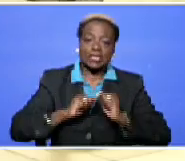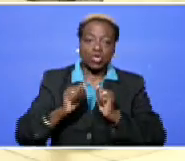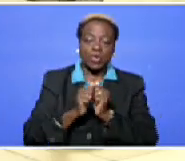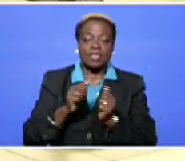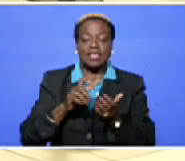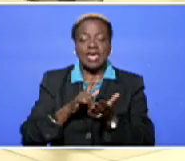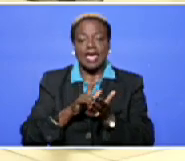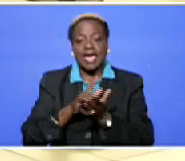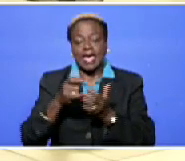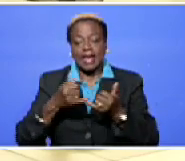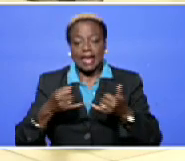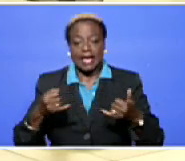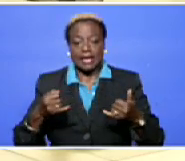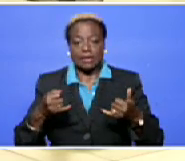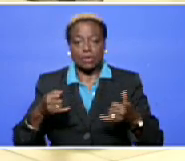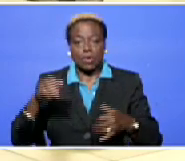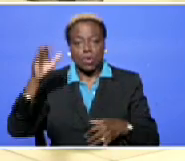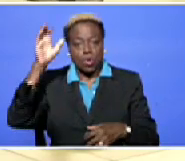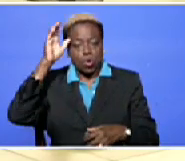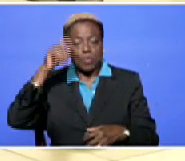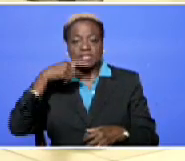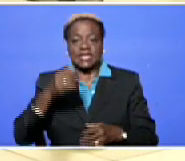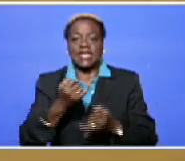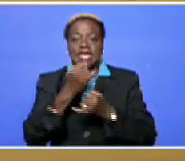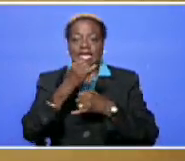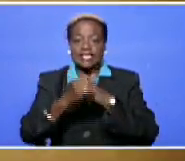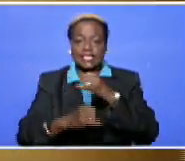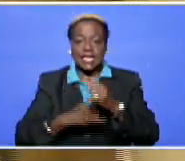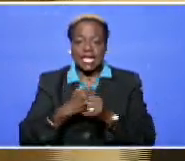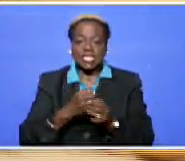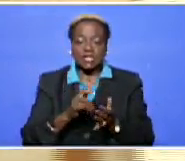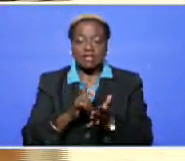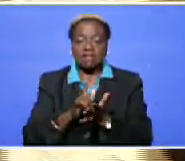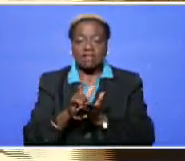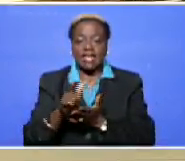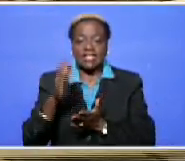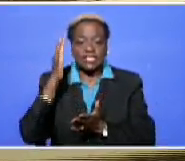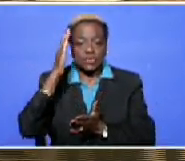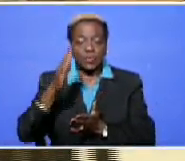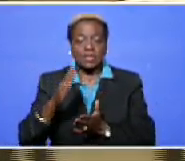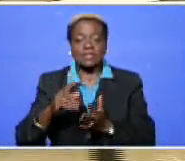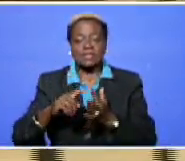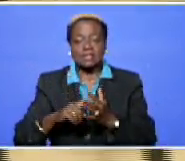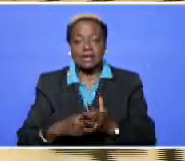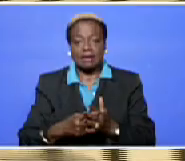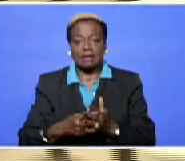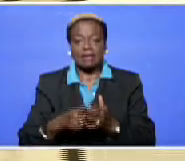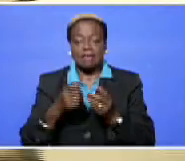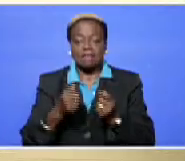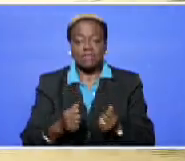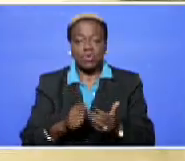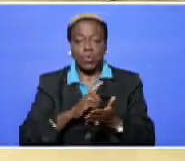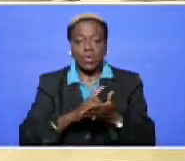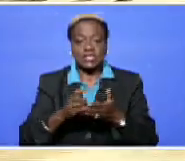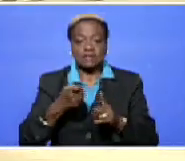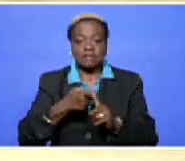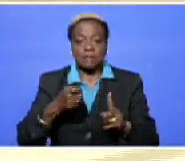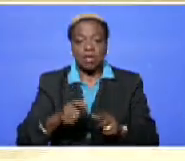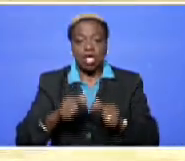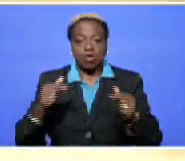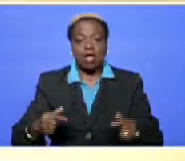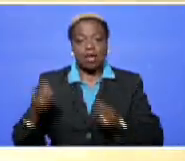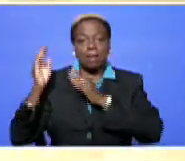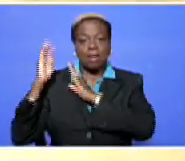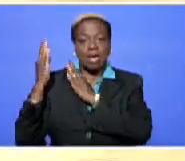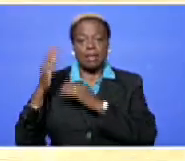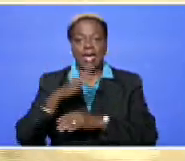Cooper is also excited that international flights will resume in the next 2 weeks from Grand Bahama and Abaco after experiencing a disruption